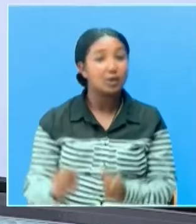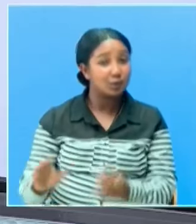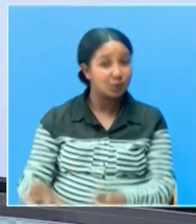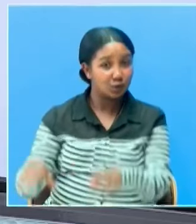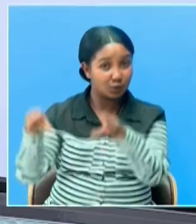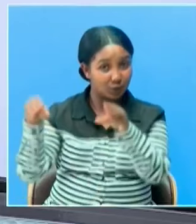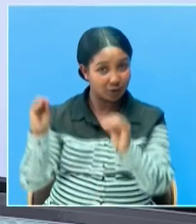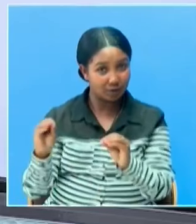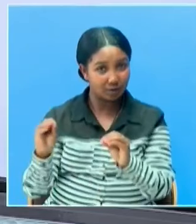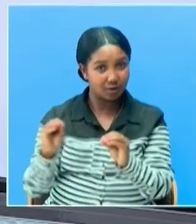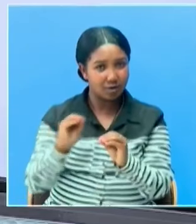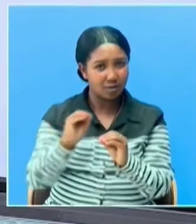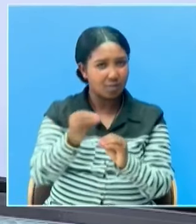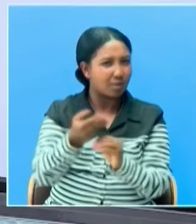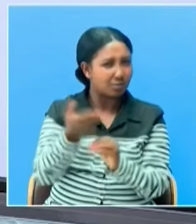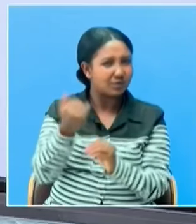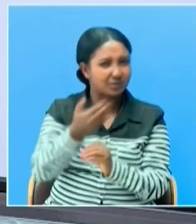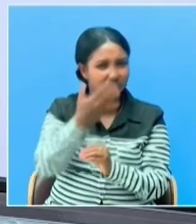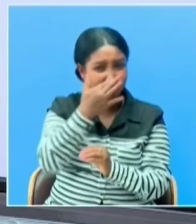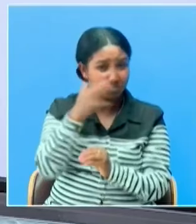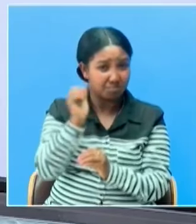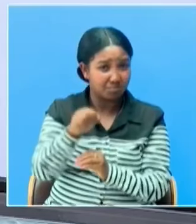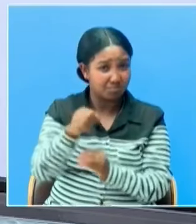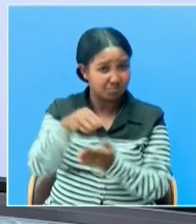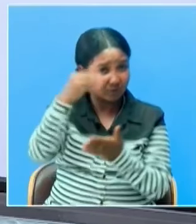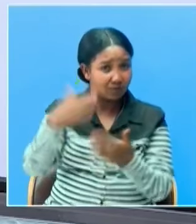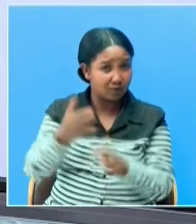Students, you're familiar with this topic.